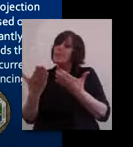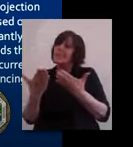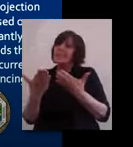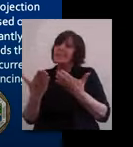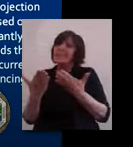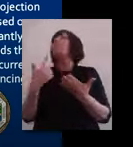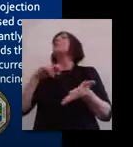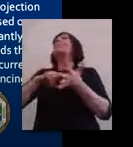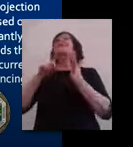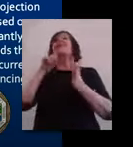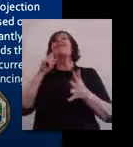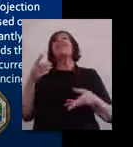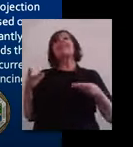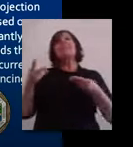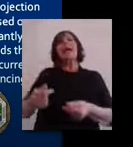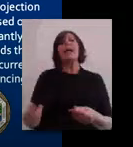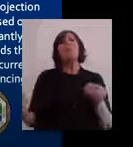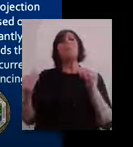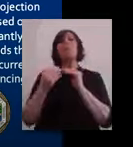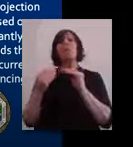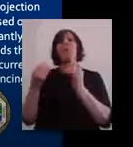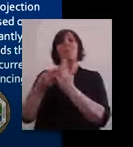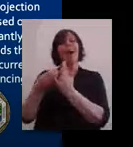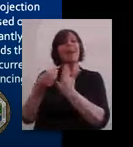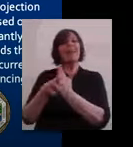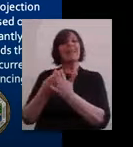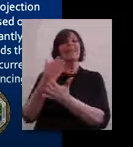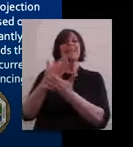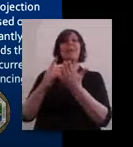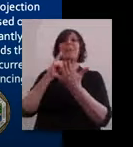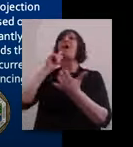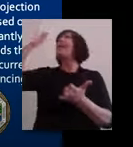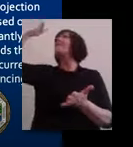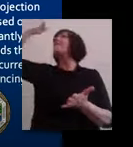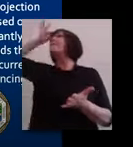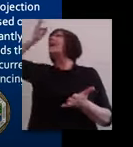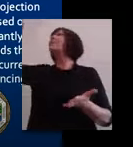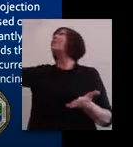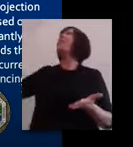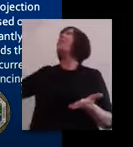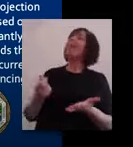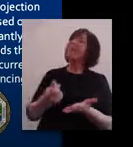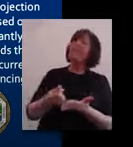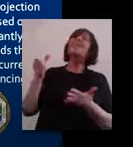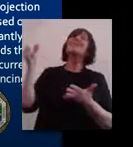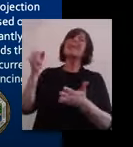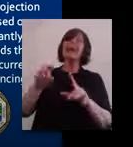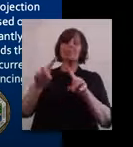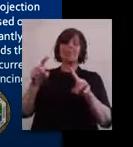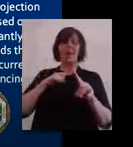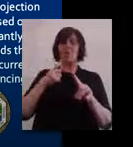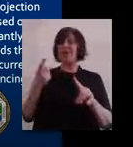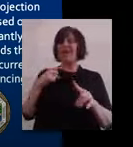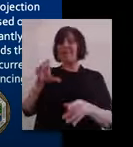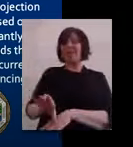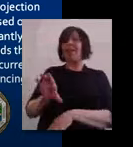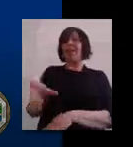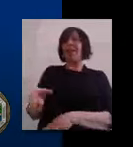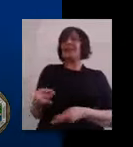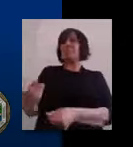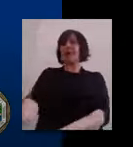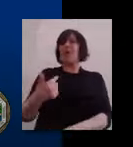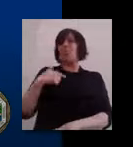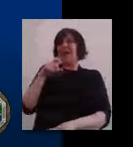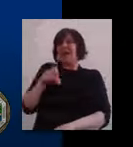on these programs, even though some of them are federally reimbursed in the long run, but we have to spend the money up front. Now, that takes us to the next